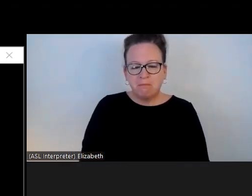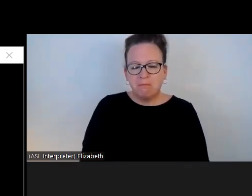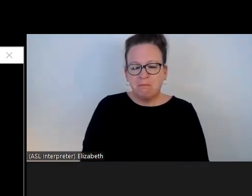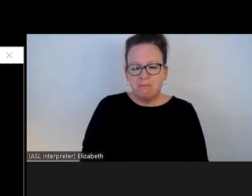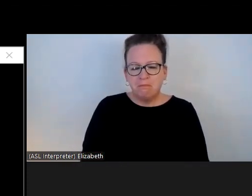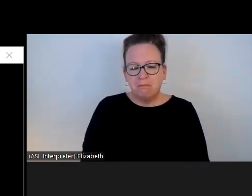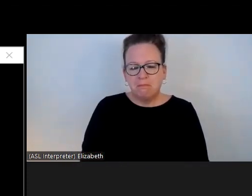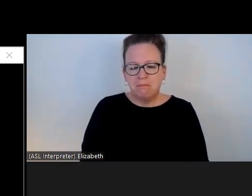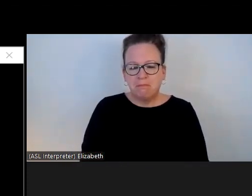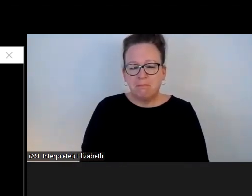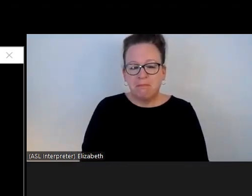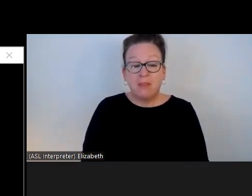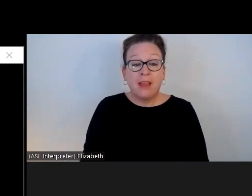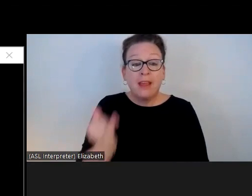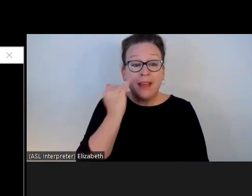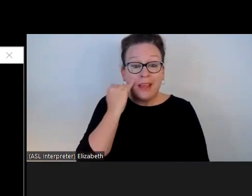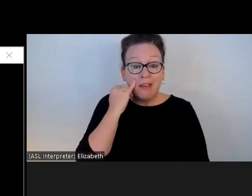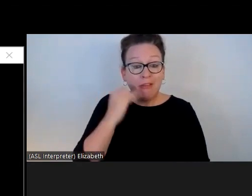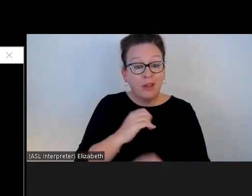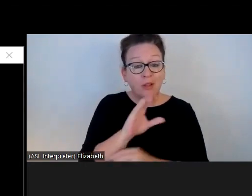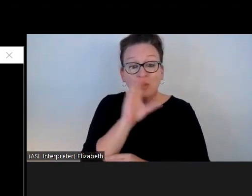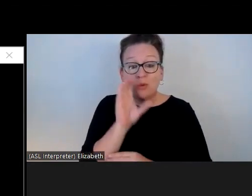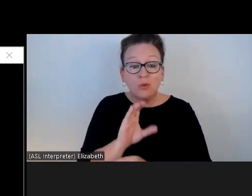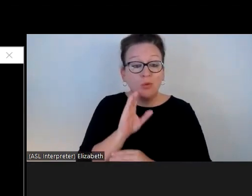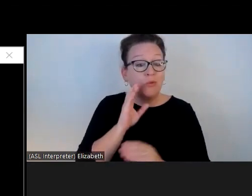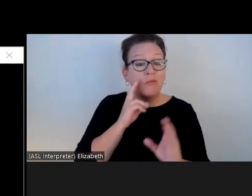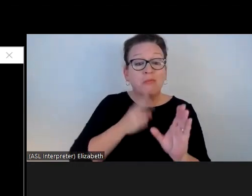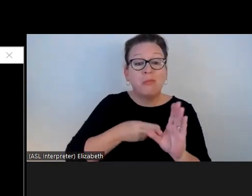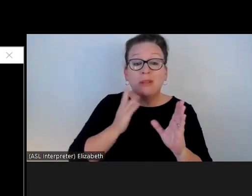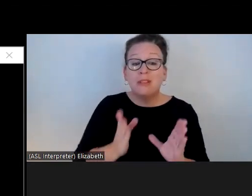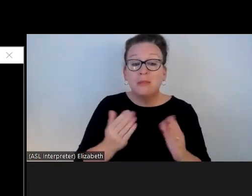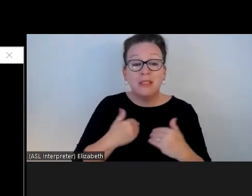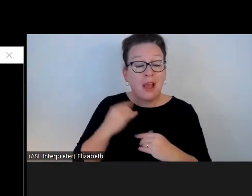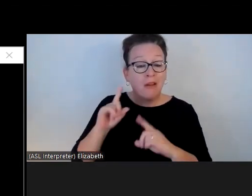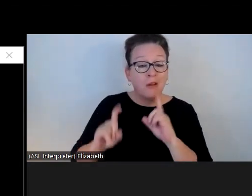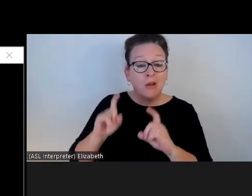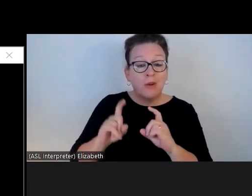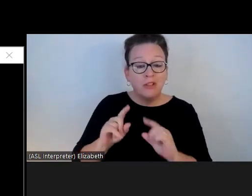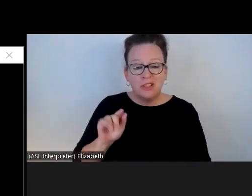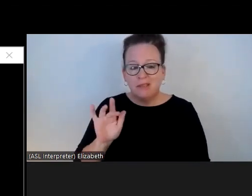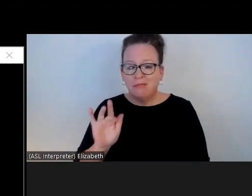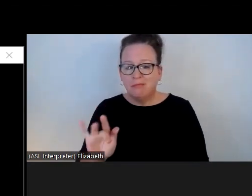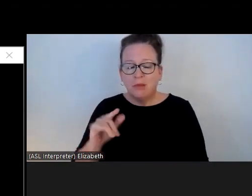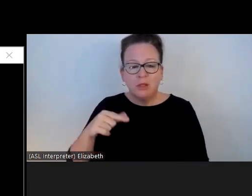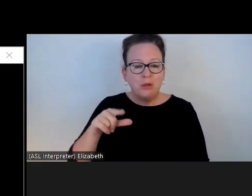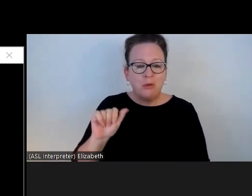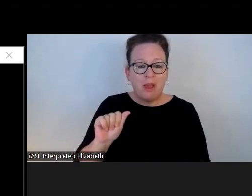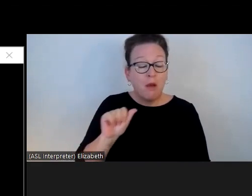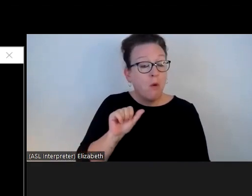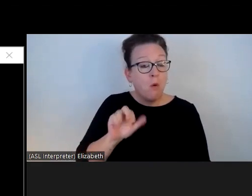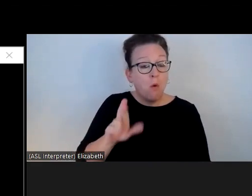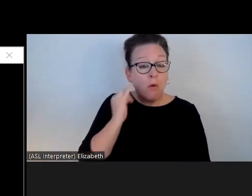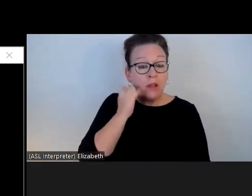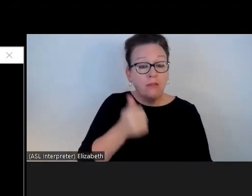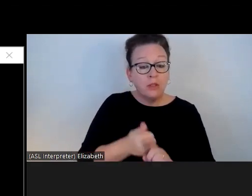If virtual attendees have questions, they can be submitted through the Q&A box Or if you would like to make a verbal